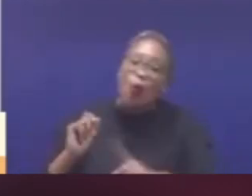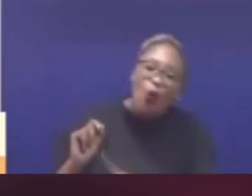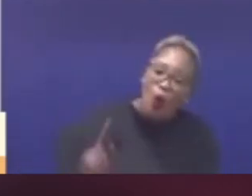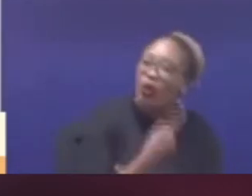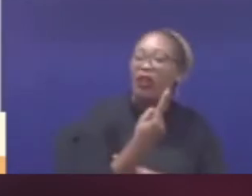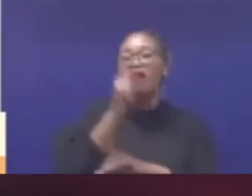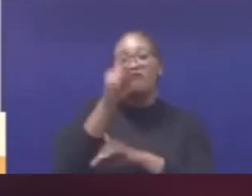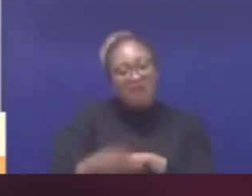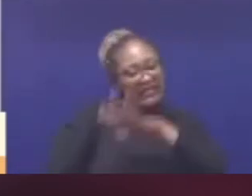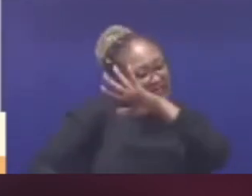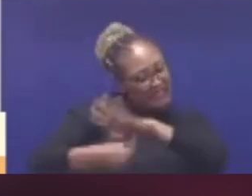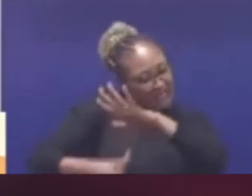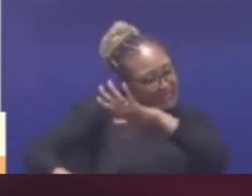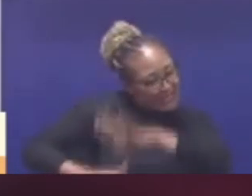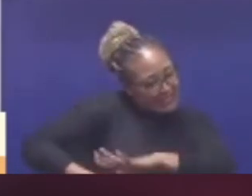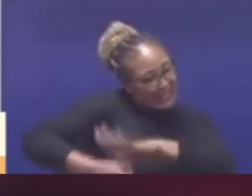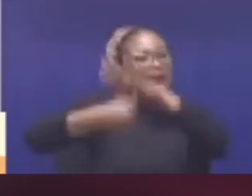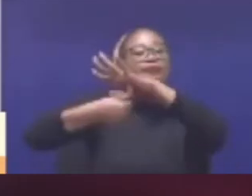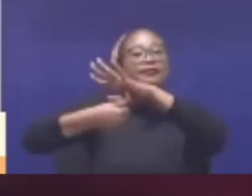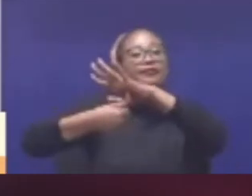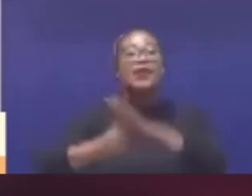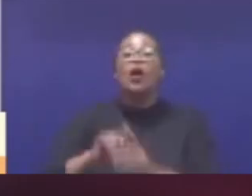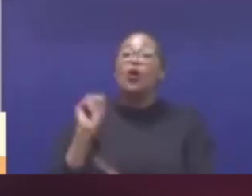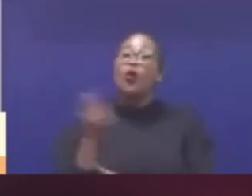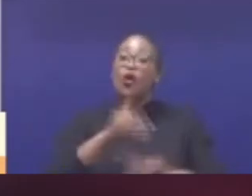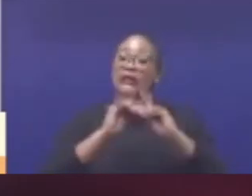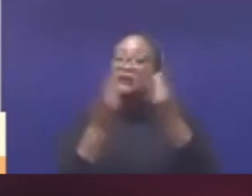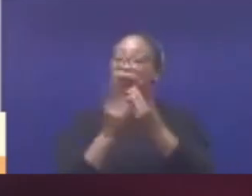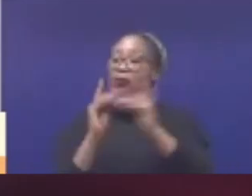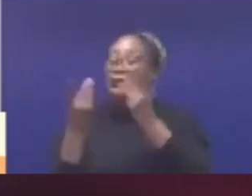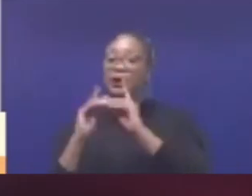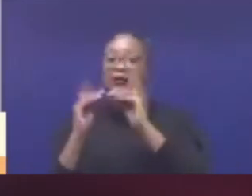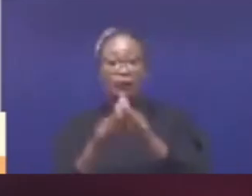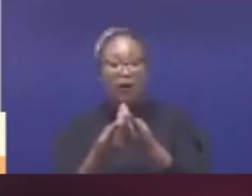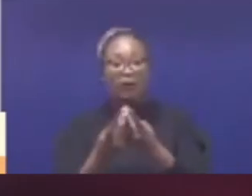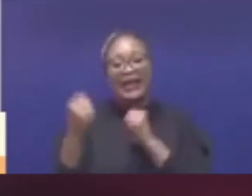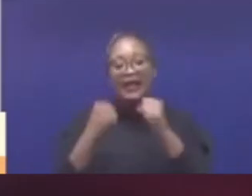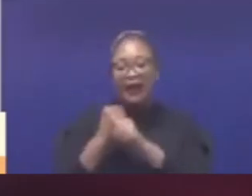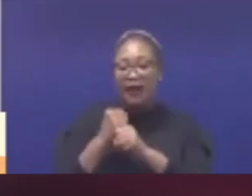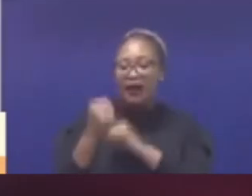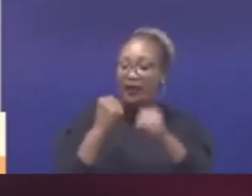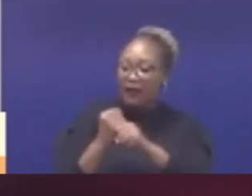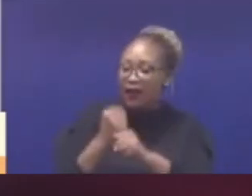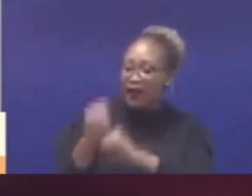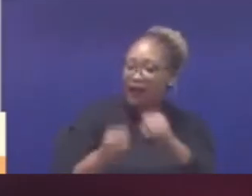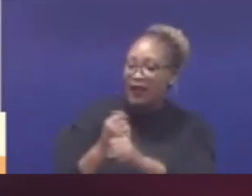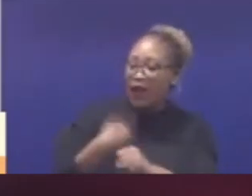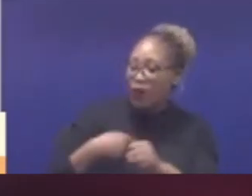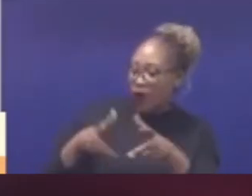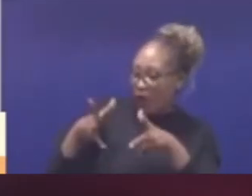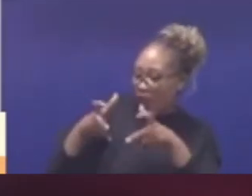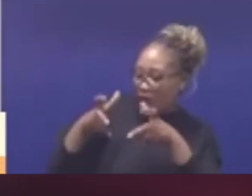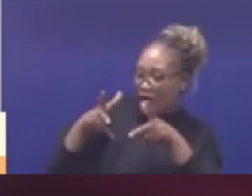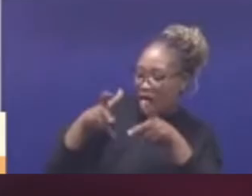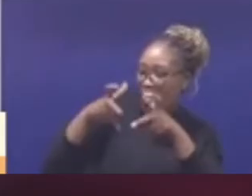decision-making. As with all departments, we assess yearly progress to see whether steps have been put in place to achieve